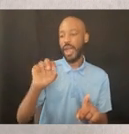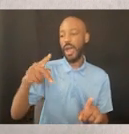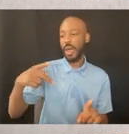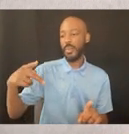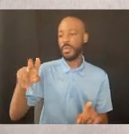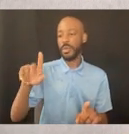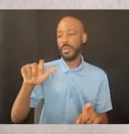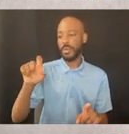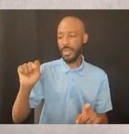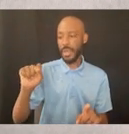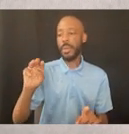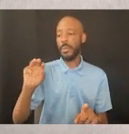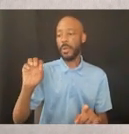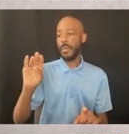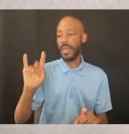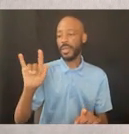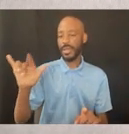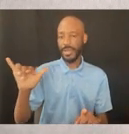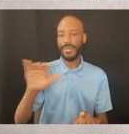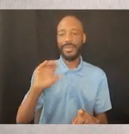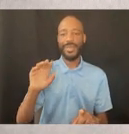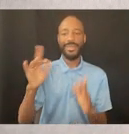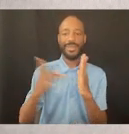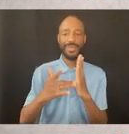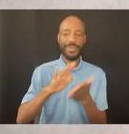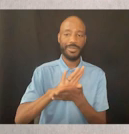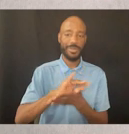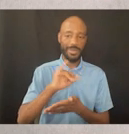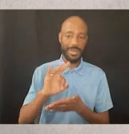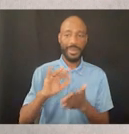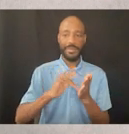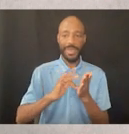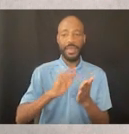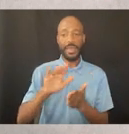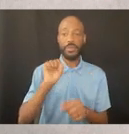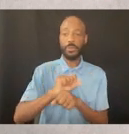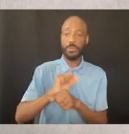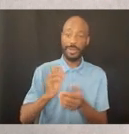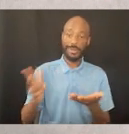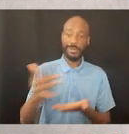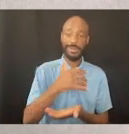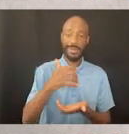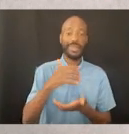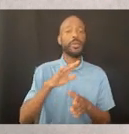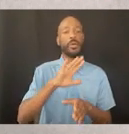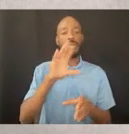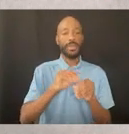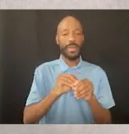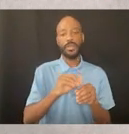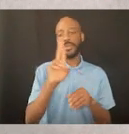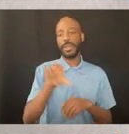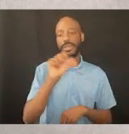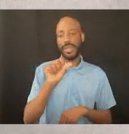of Medicine, among other places. His work is collected in the United States and he is published internationally.